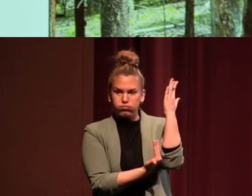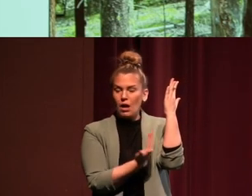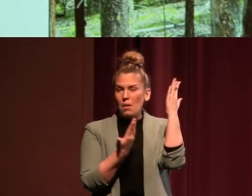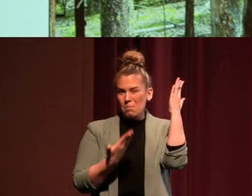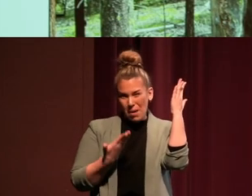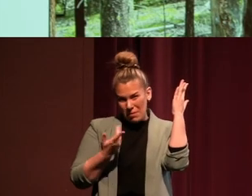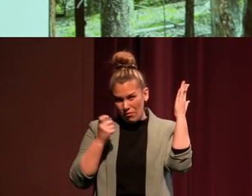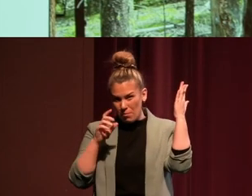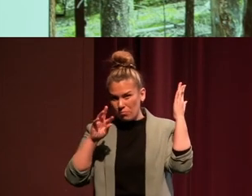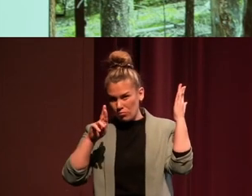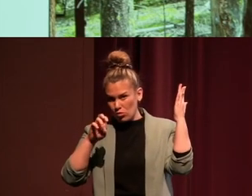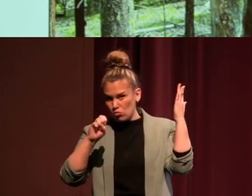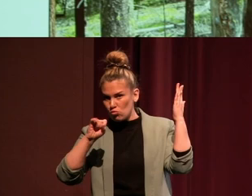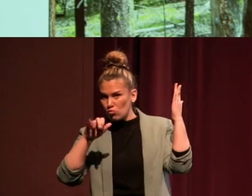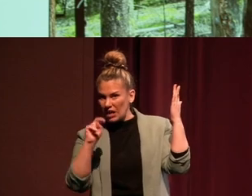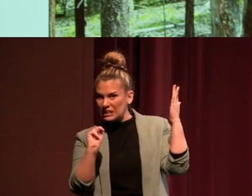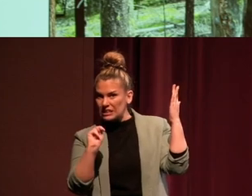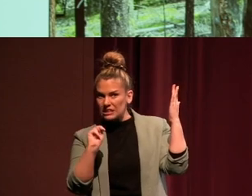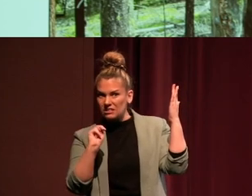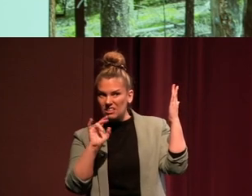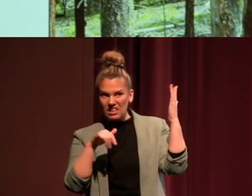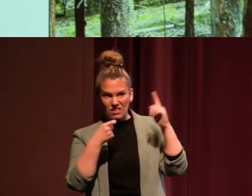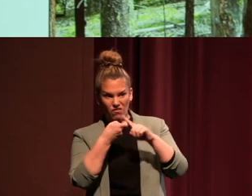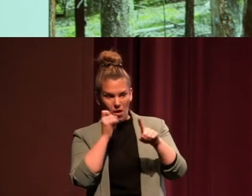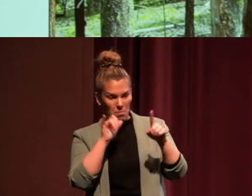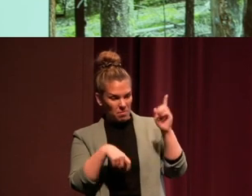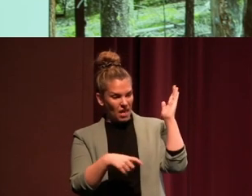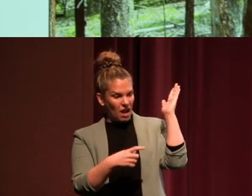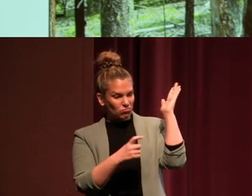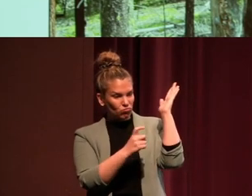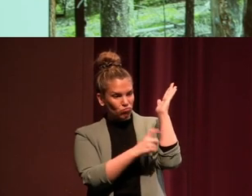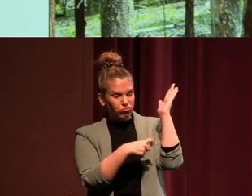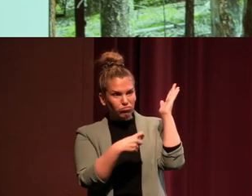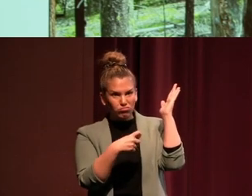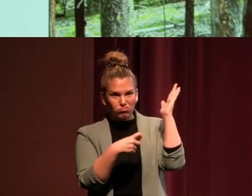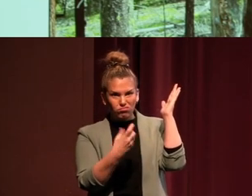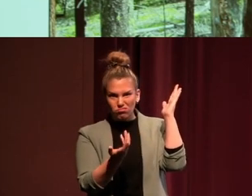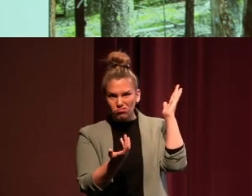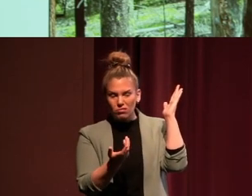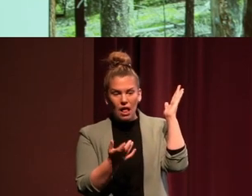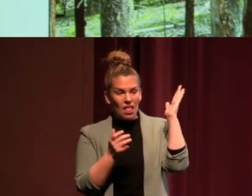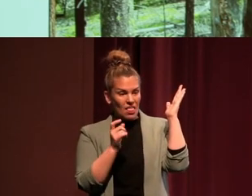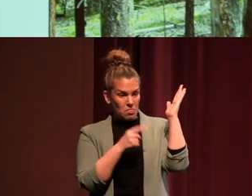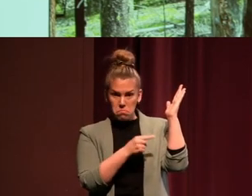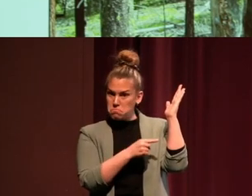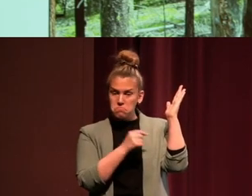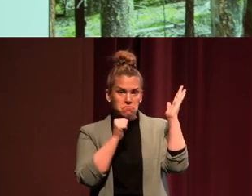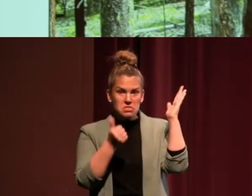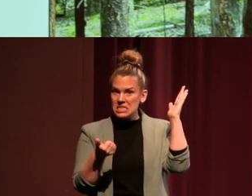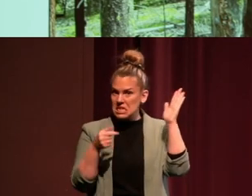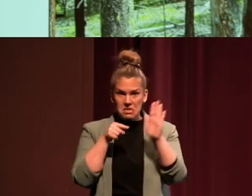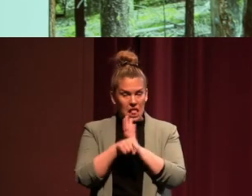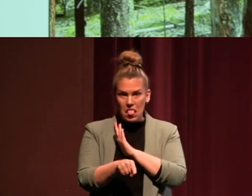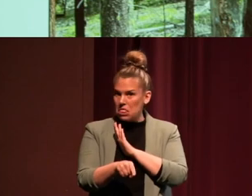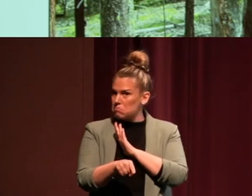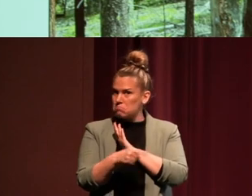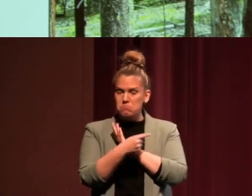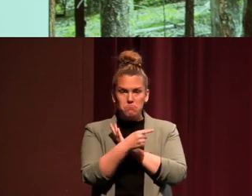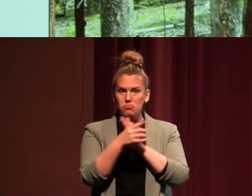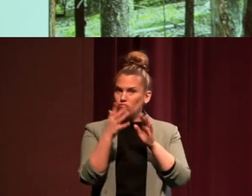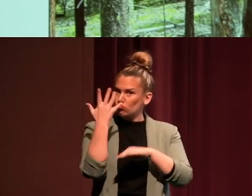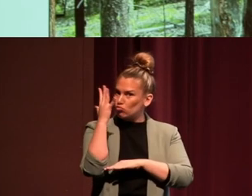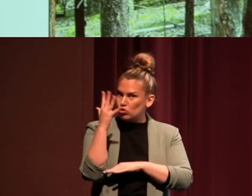the resin that was being exuded from that wound. It didn't kill the tree. The tree survived for at least another